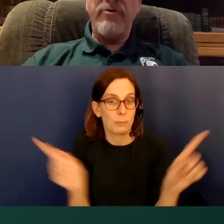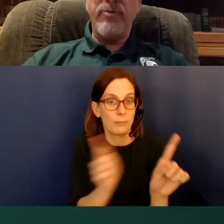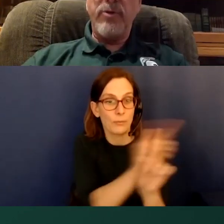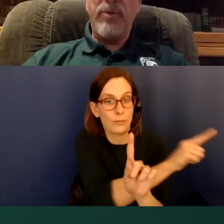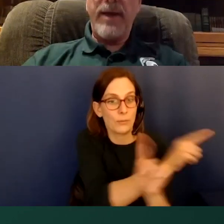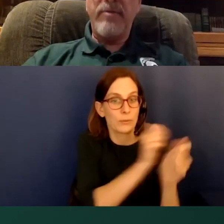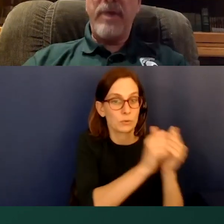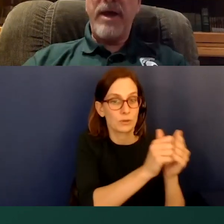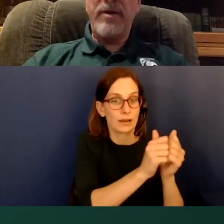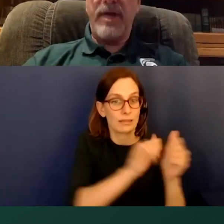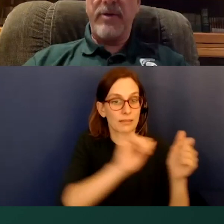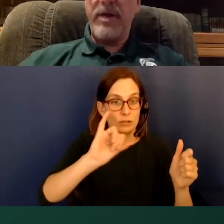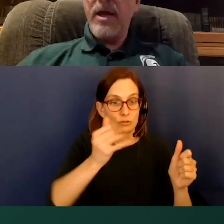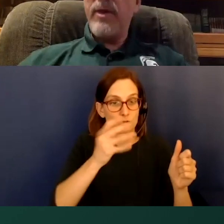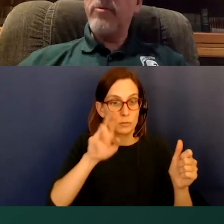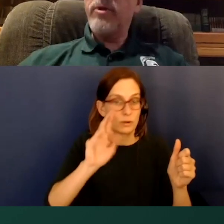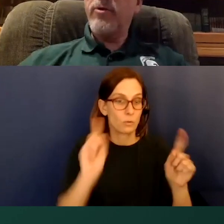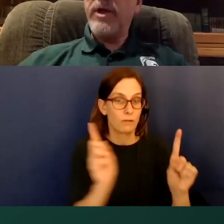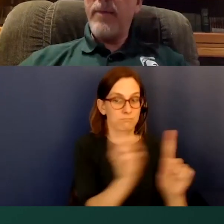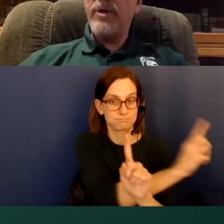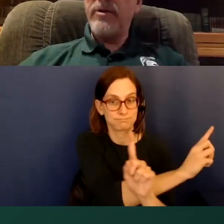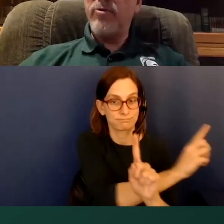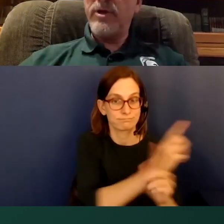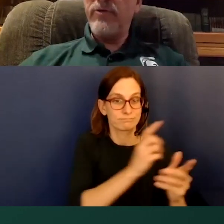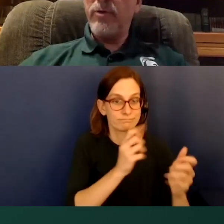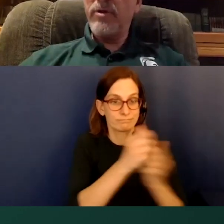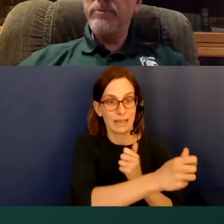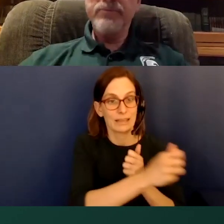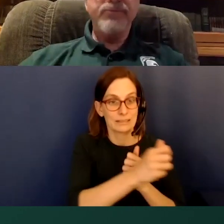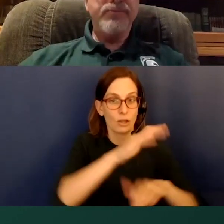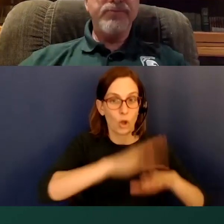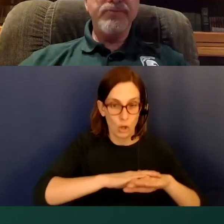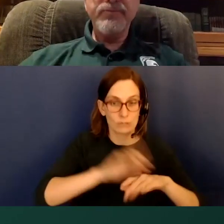by. Jupiter will pass by Saturn. That's what's going to happen on the 21st.